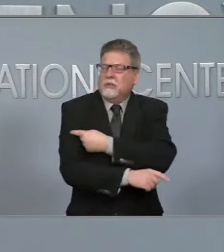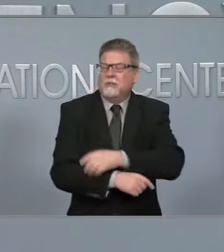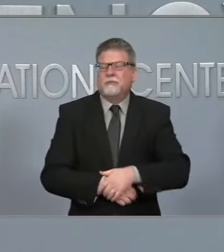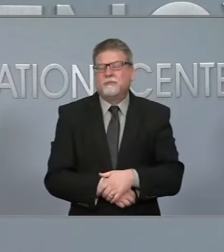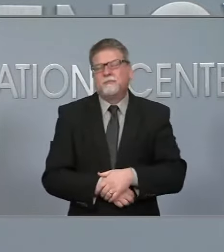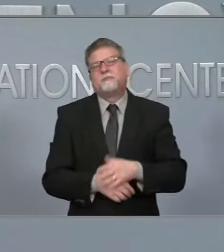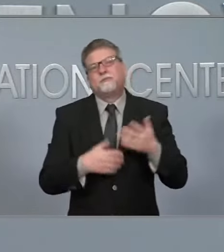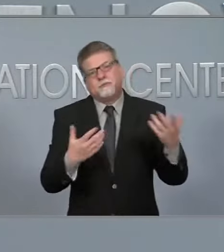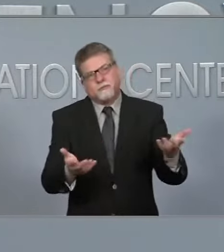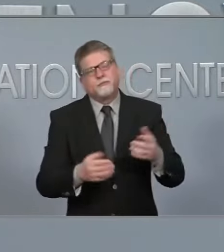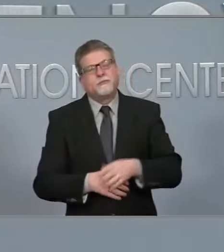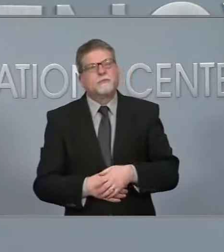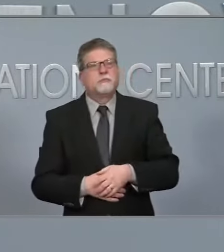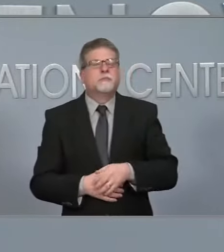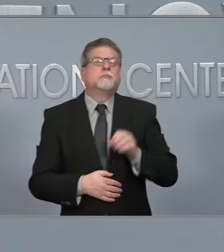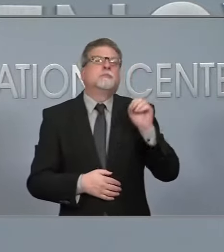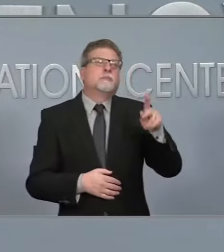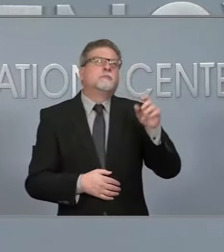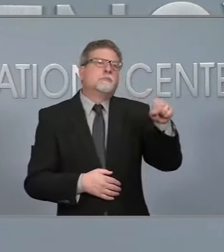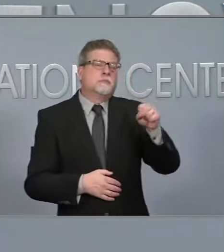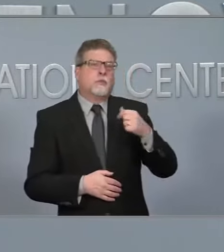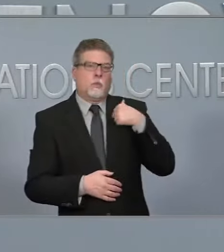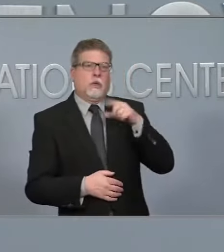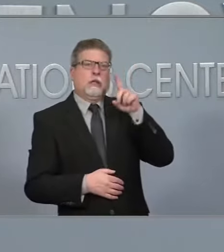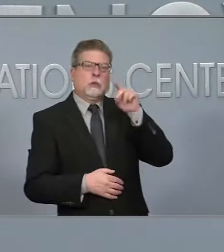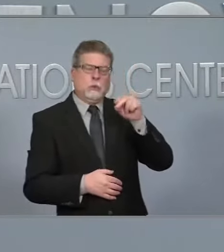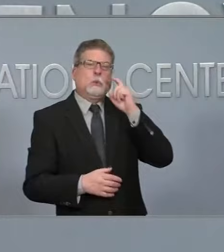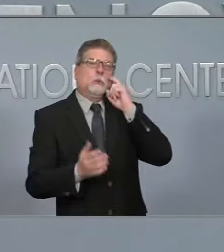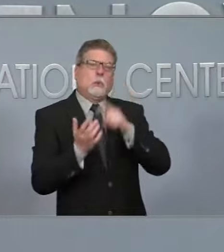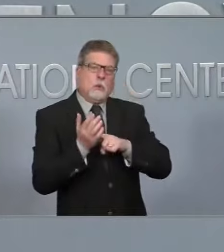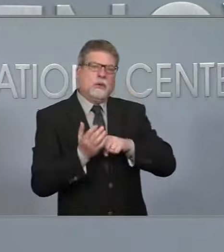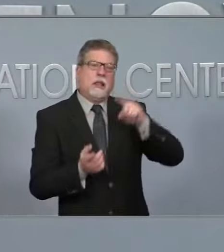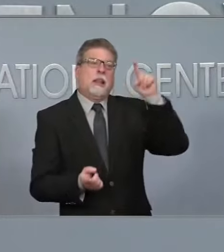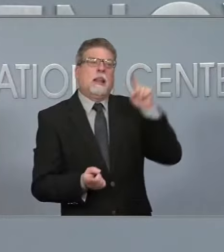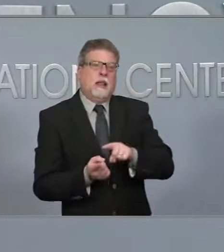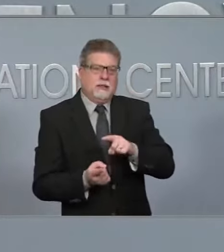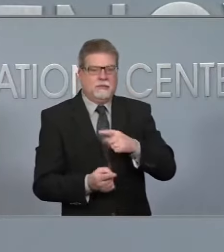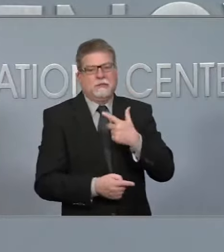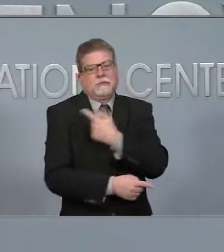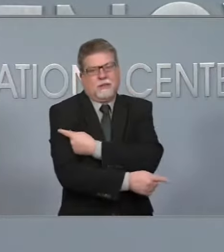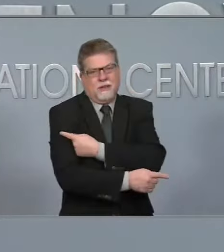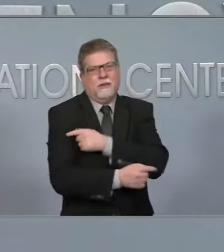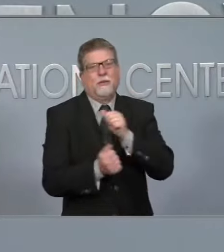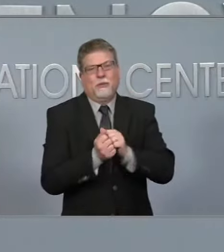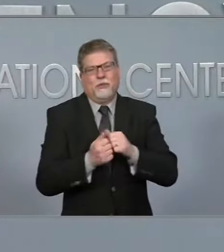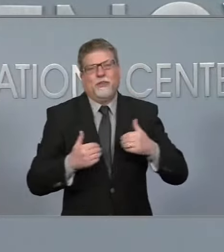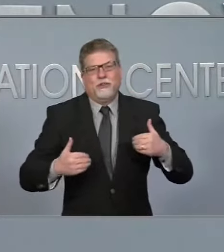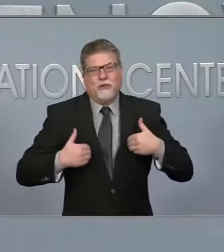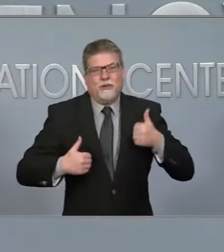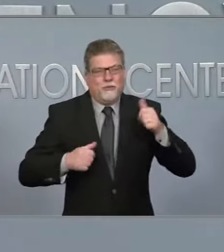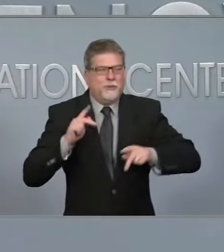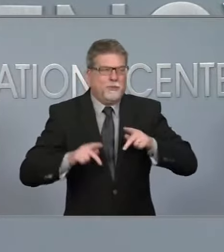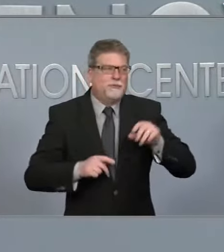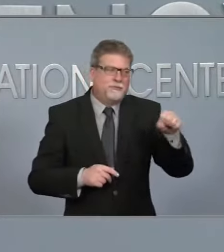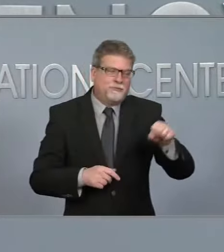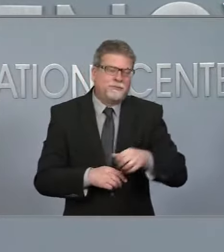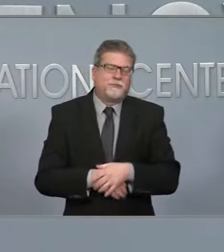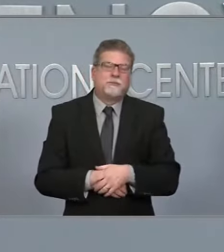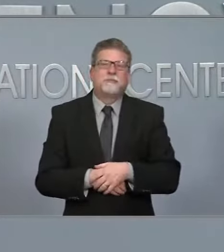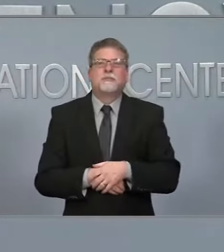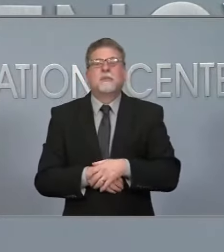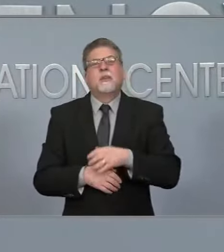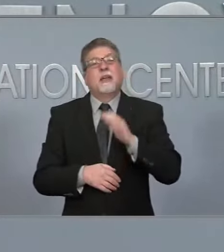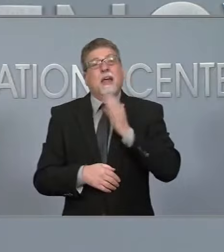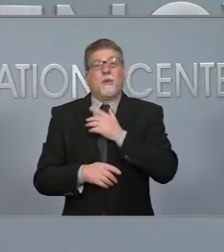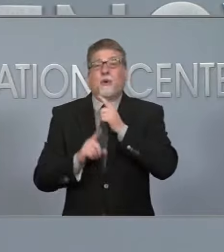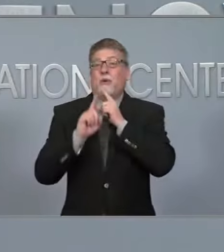are seeing lower vaccination rates in our younger age groups, and that's where we are doing work to make sure that, again, that parents are getting